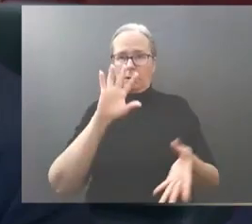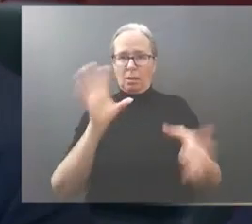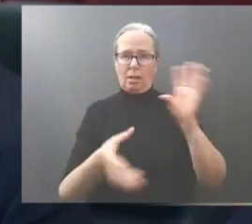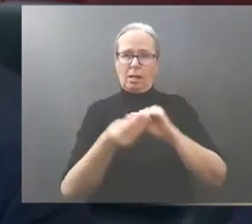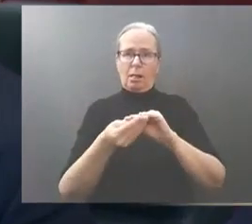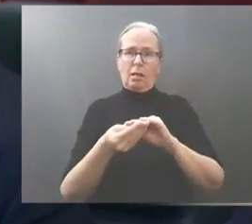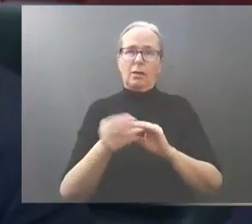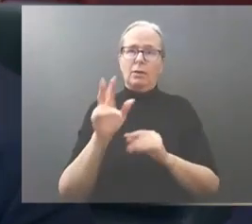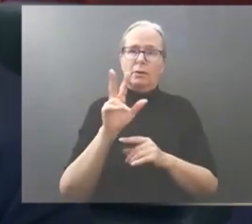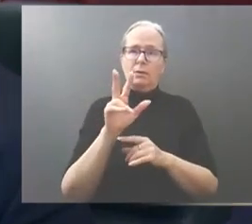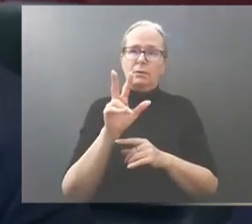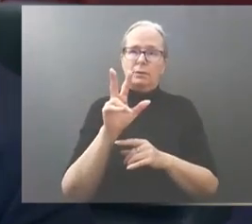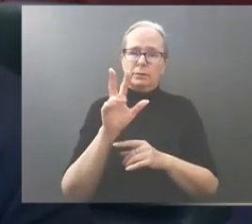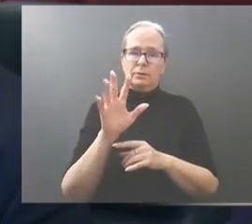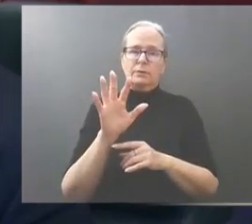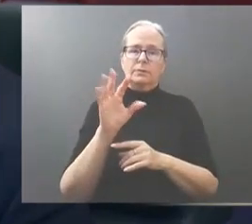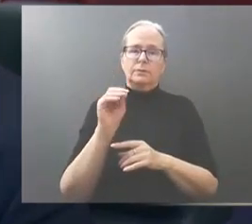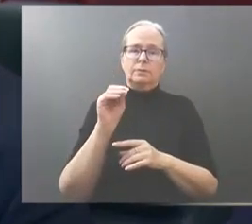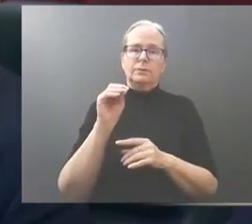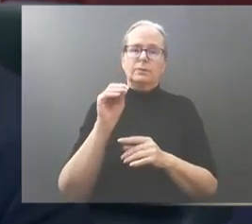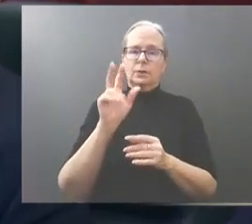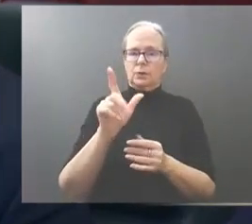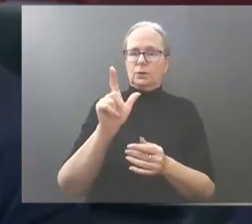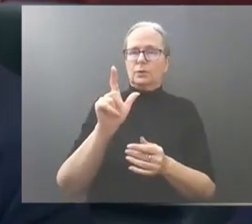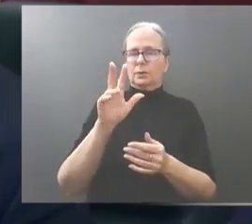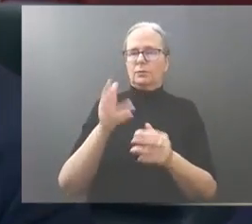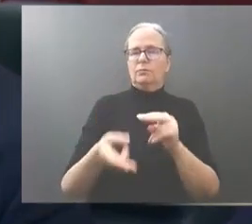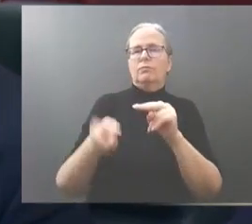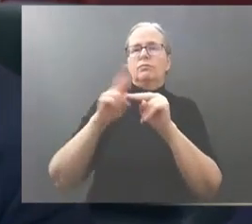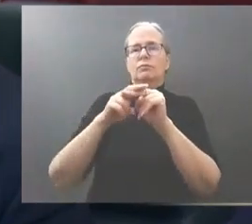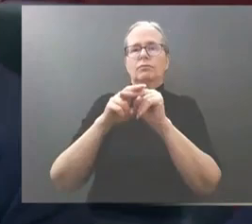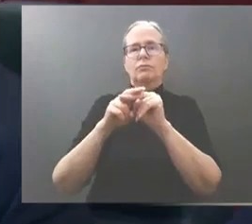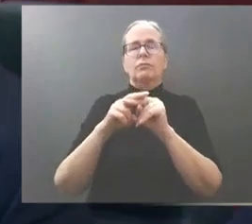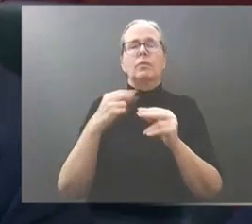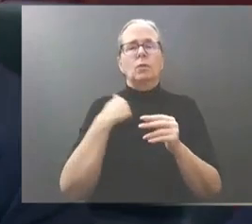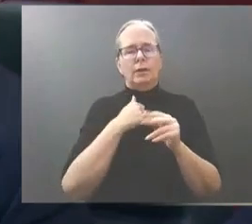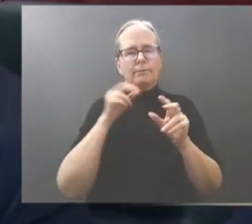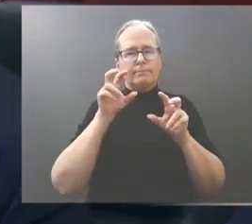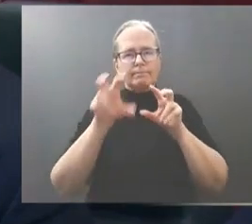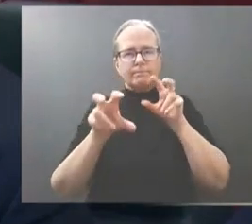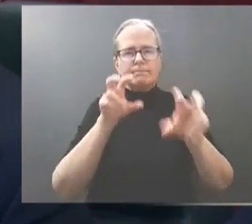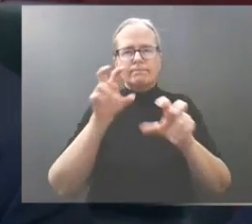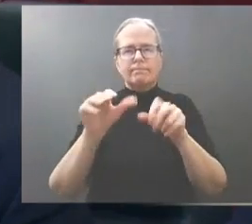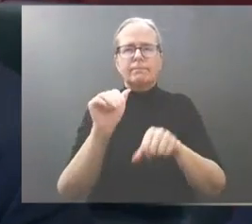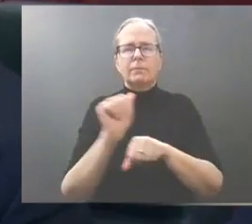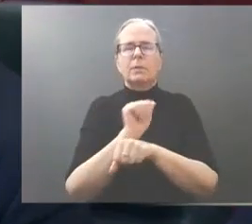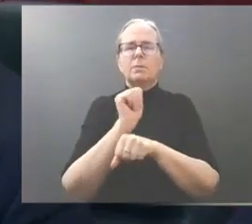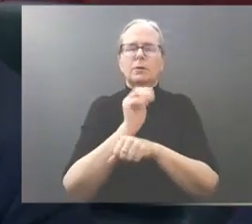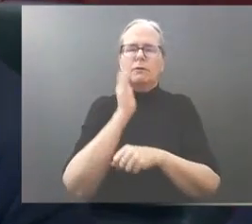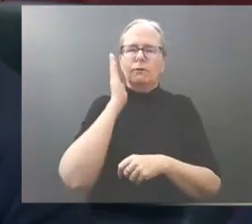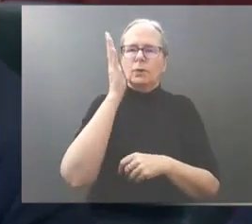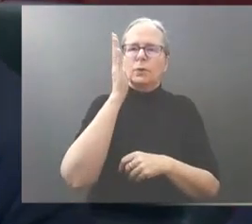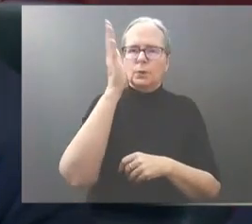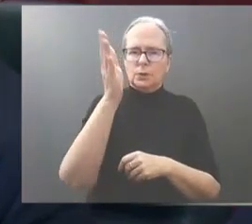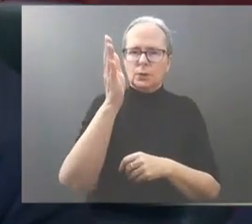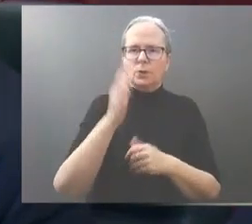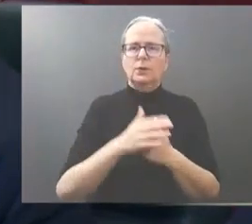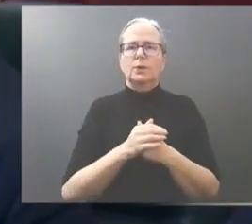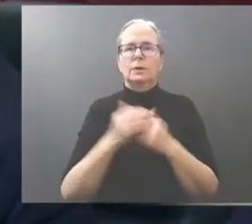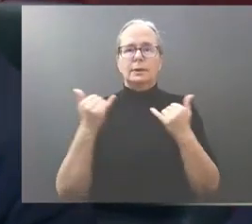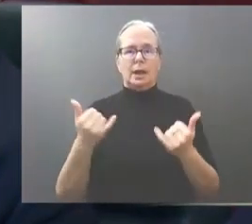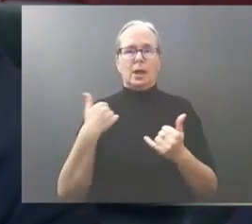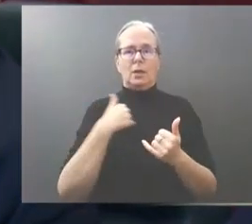a monumental investment in Alberta's future and only exists because of the strong fiscal management this